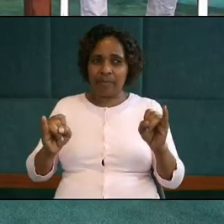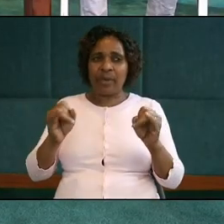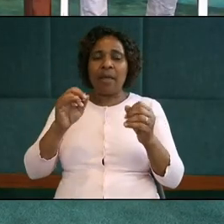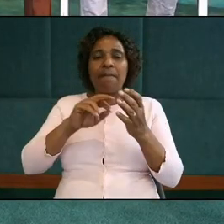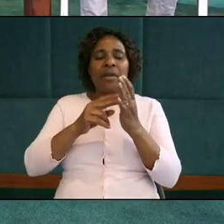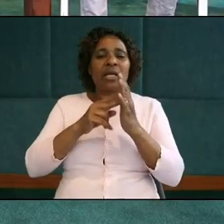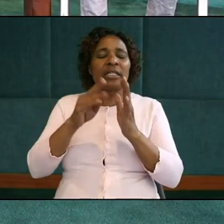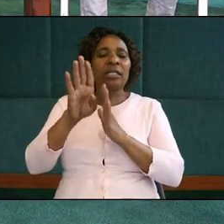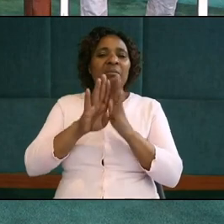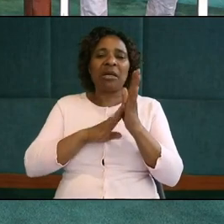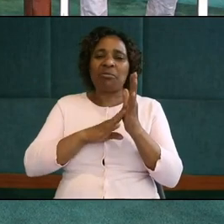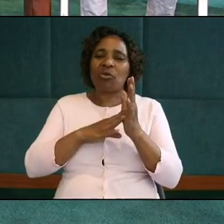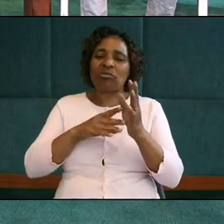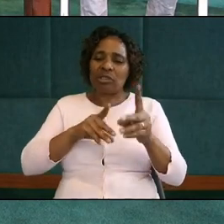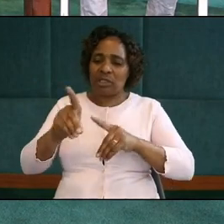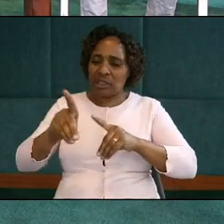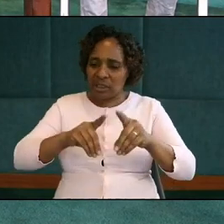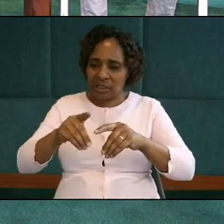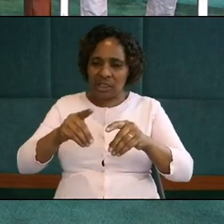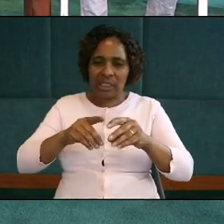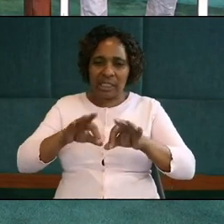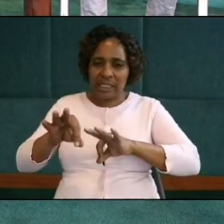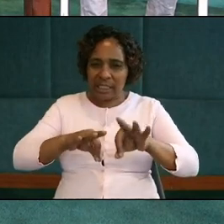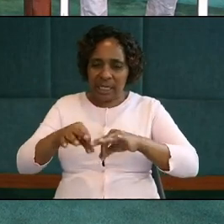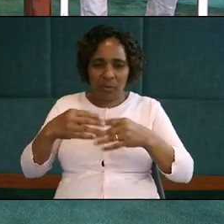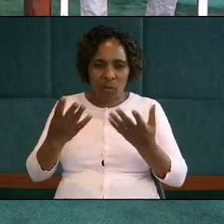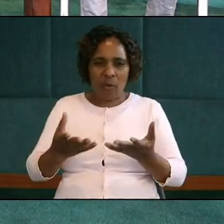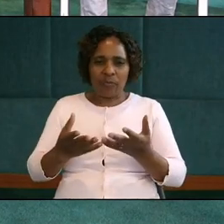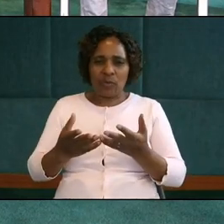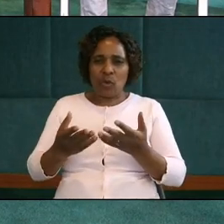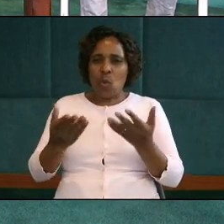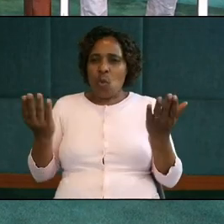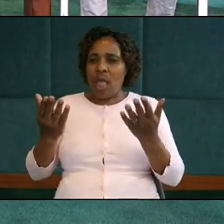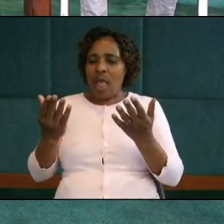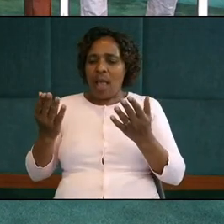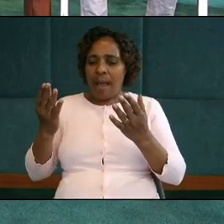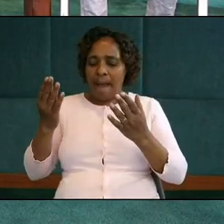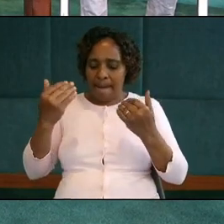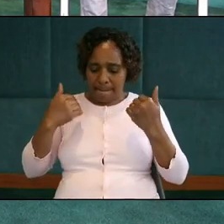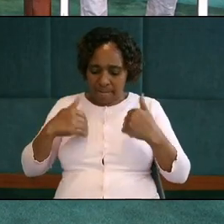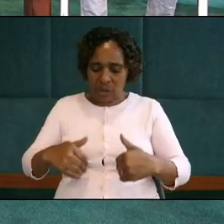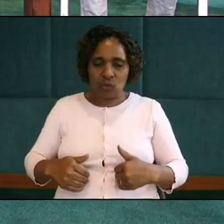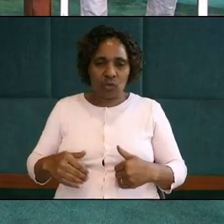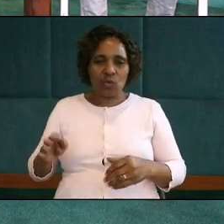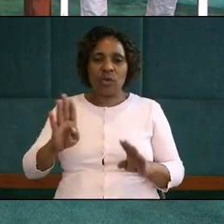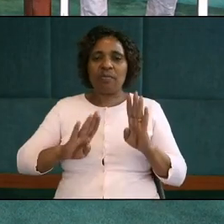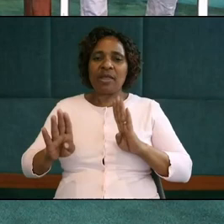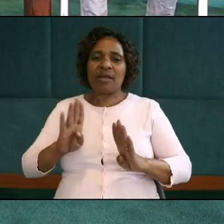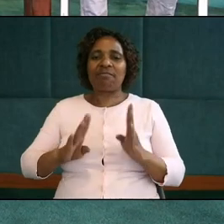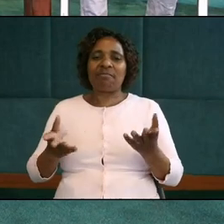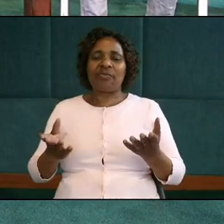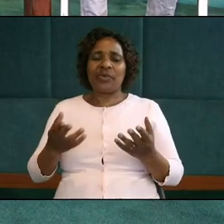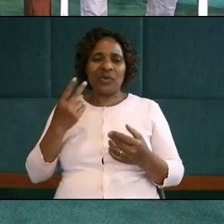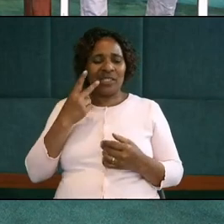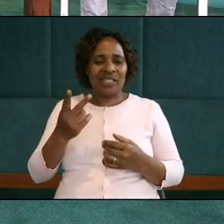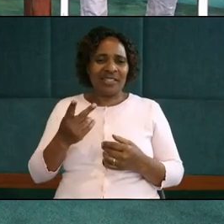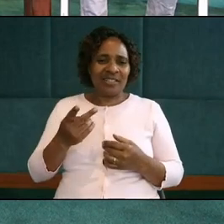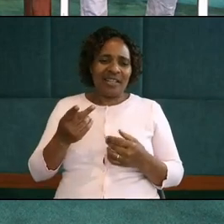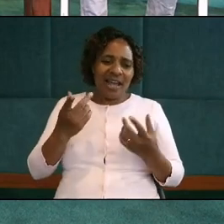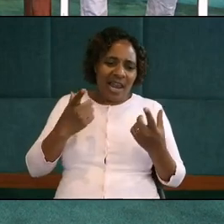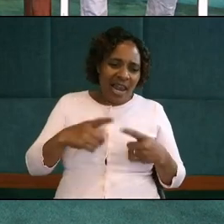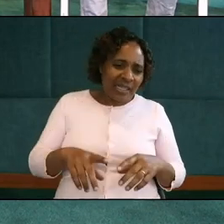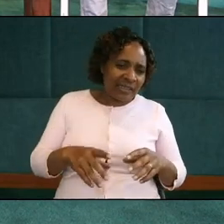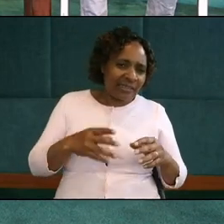descriptive. Yeah. But I mean, if we were just like to subject it to a human way we would behave, yeah. It's like you're just seeing, like, what